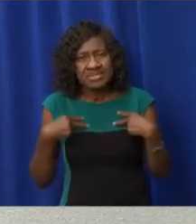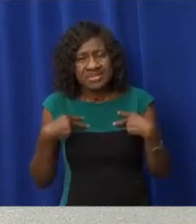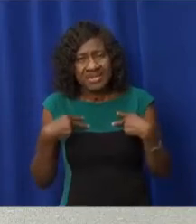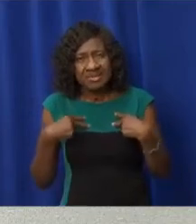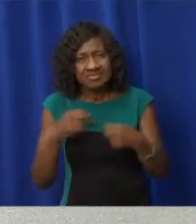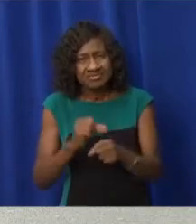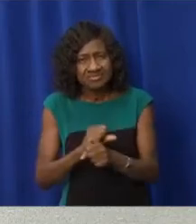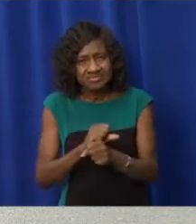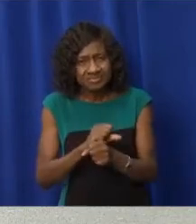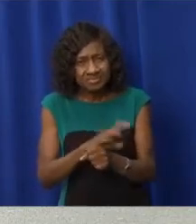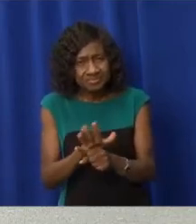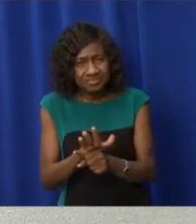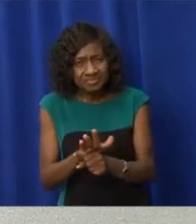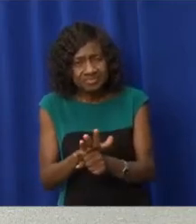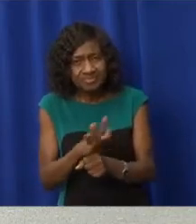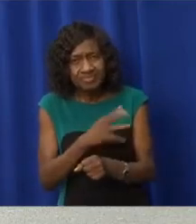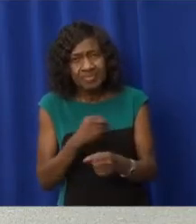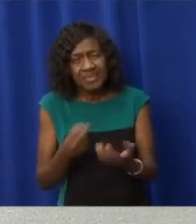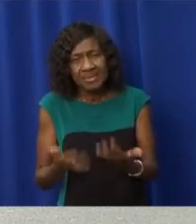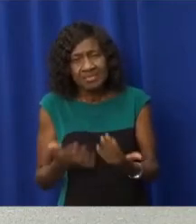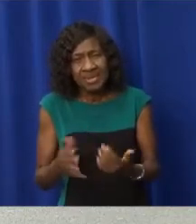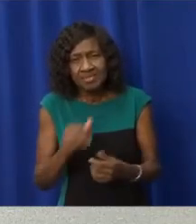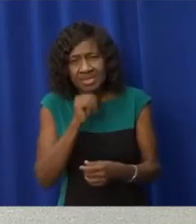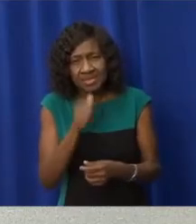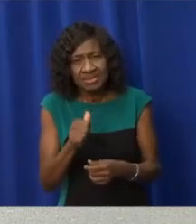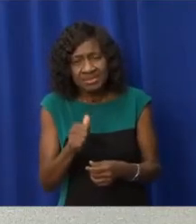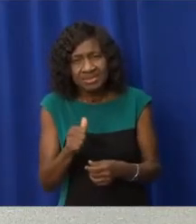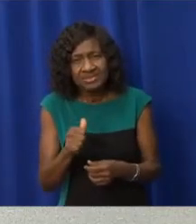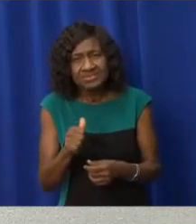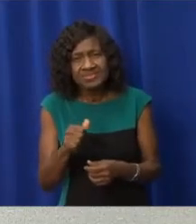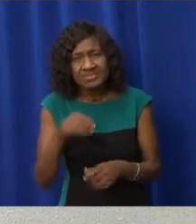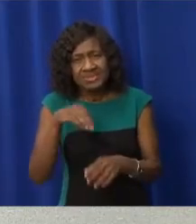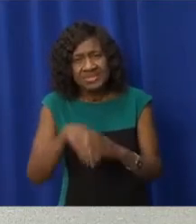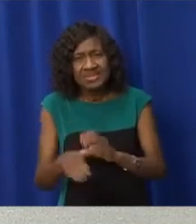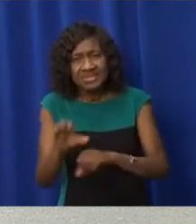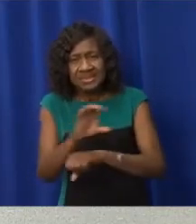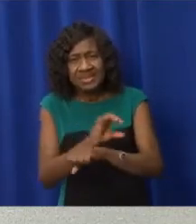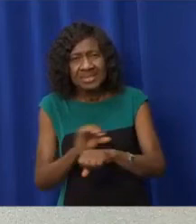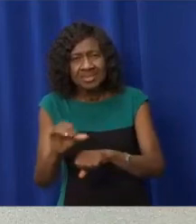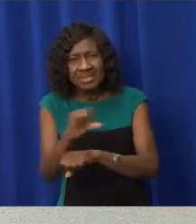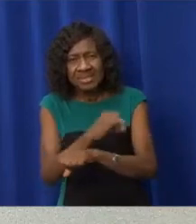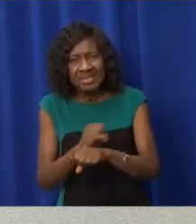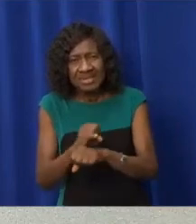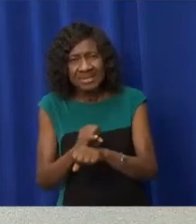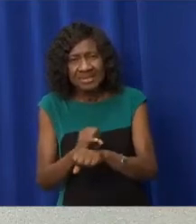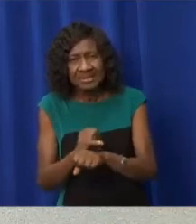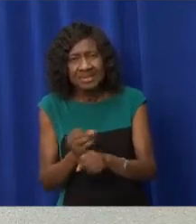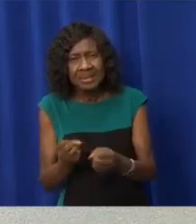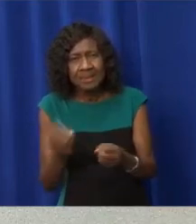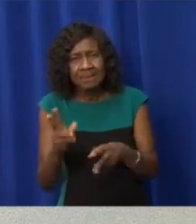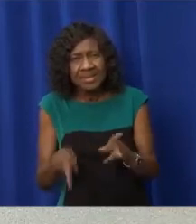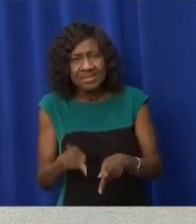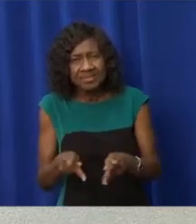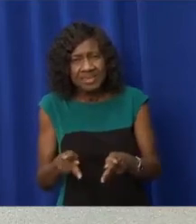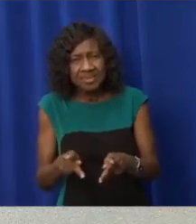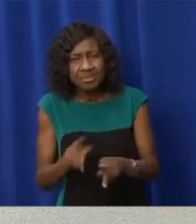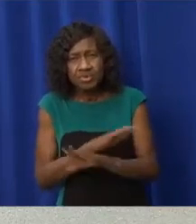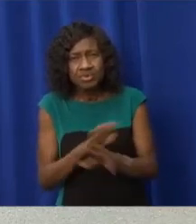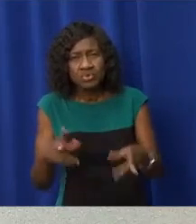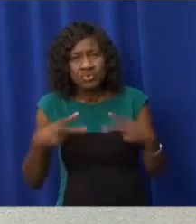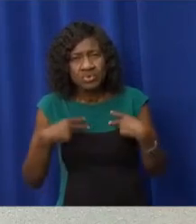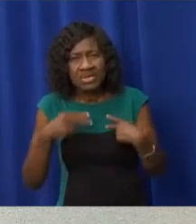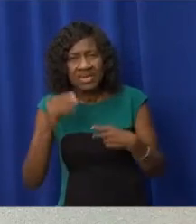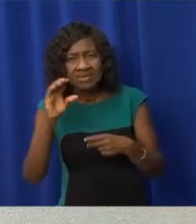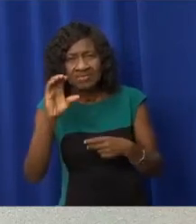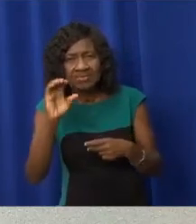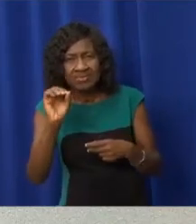that still leaves us with a problem in Cayman, because a lot of the population have not had COVID-19 and therefore won't have